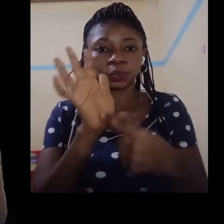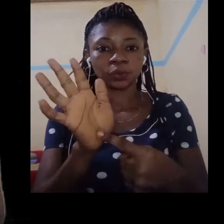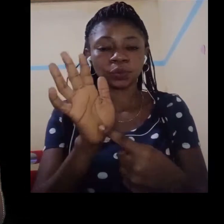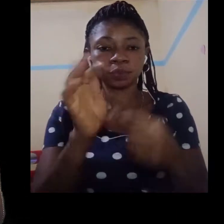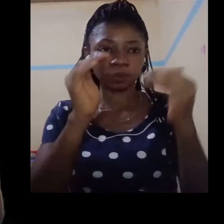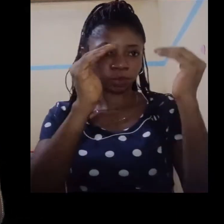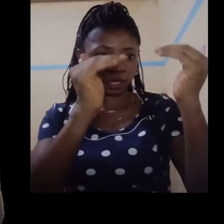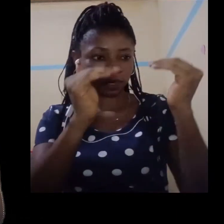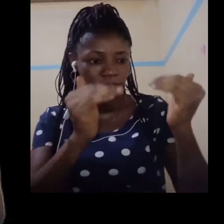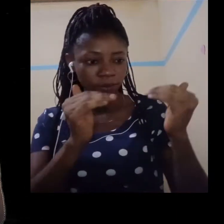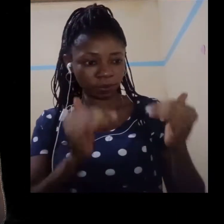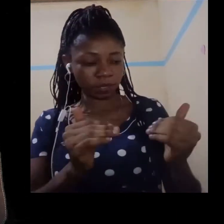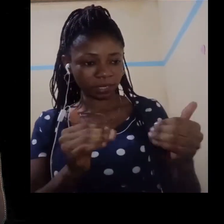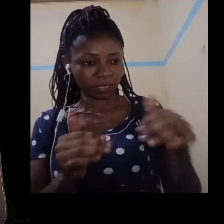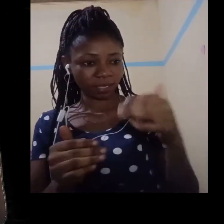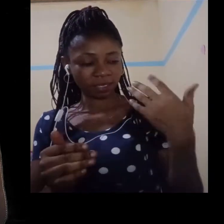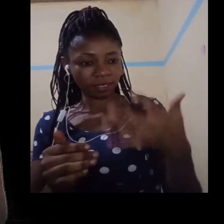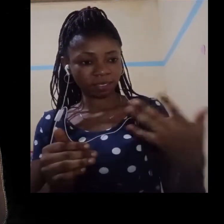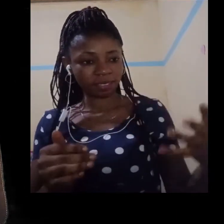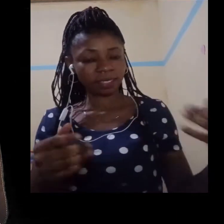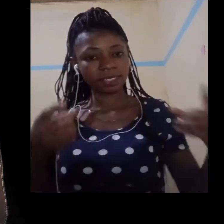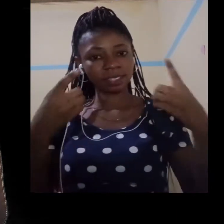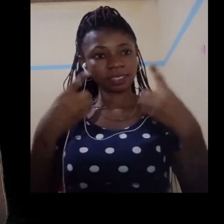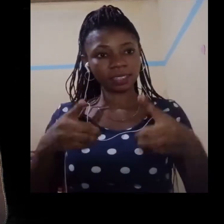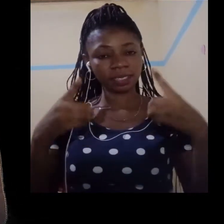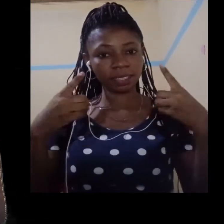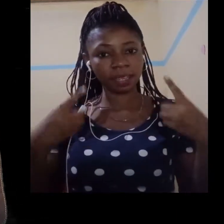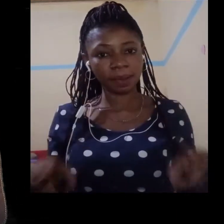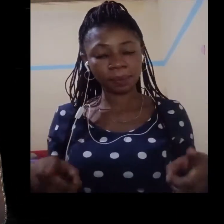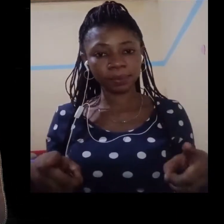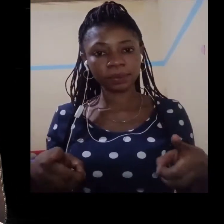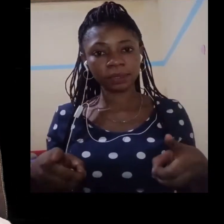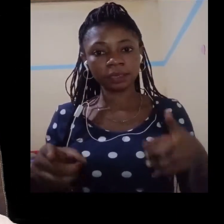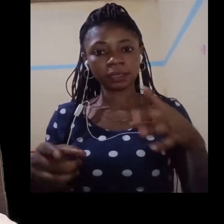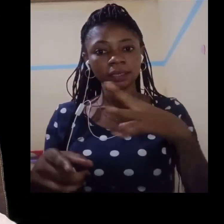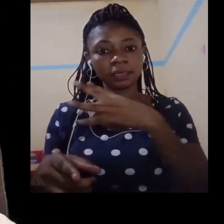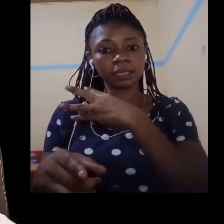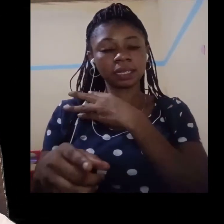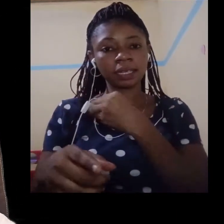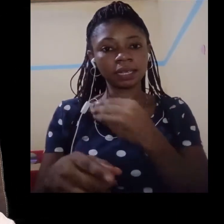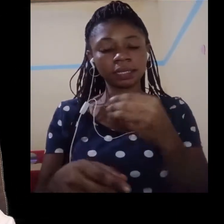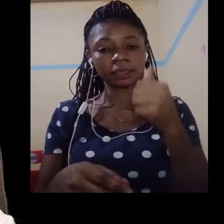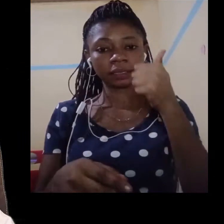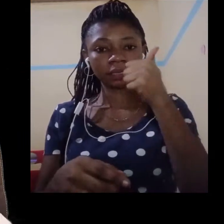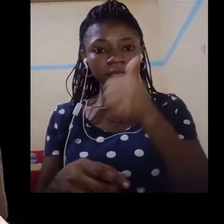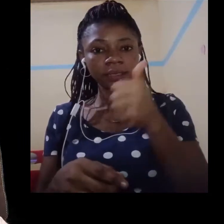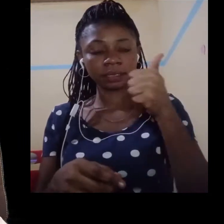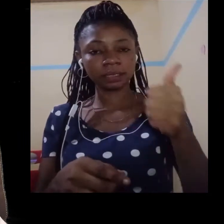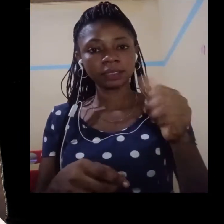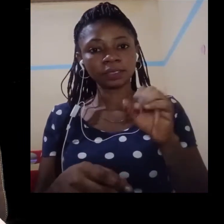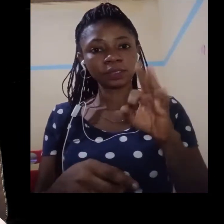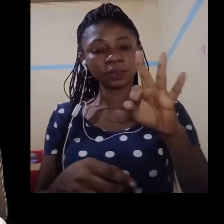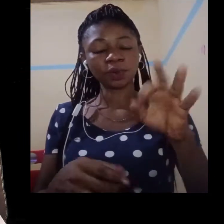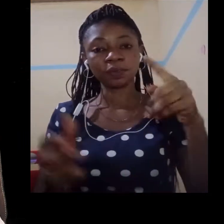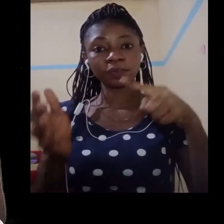shape facing downwards, and child growing, year